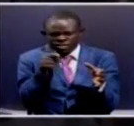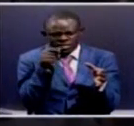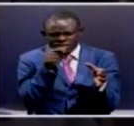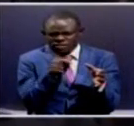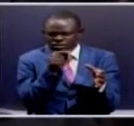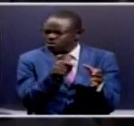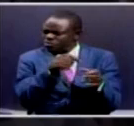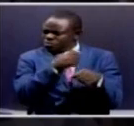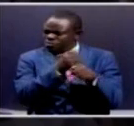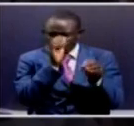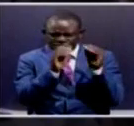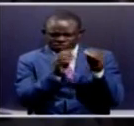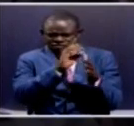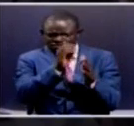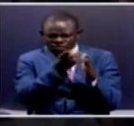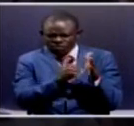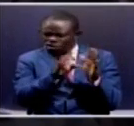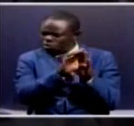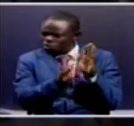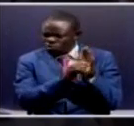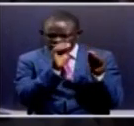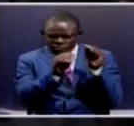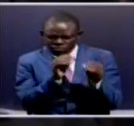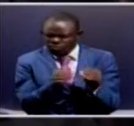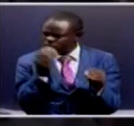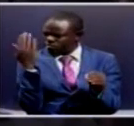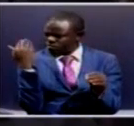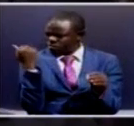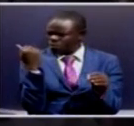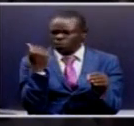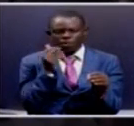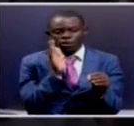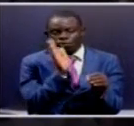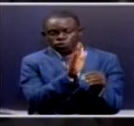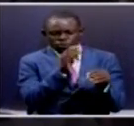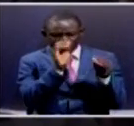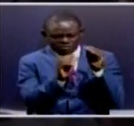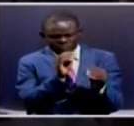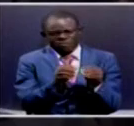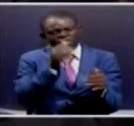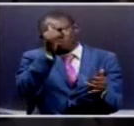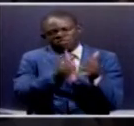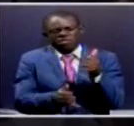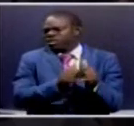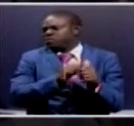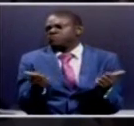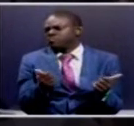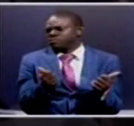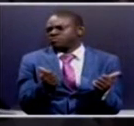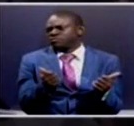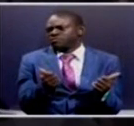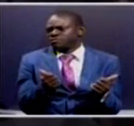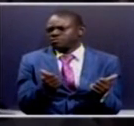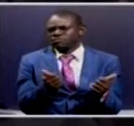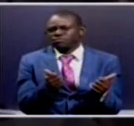Silungwe technical committee, they had concluded the job. They had exhausted